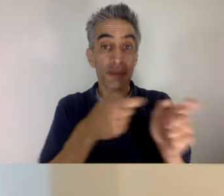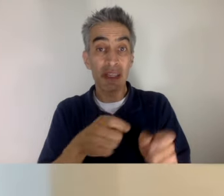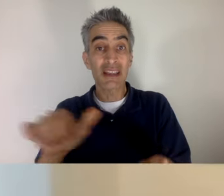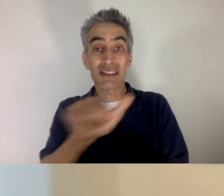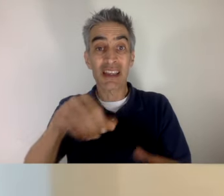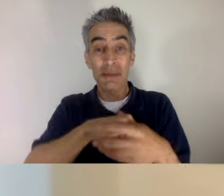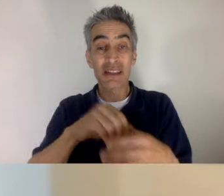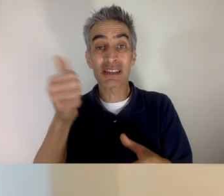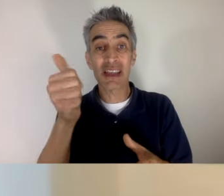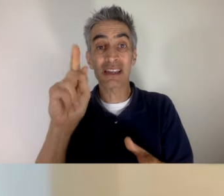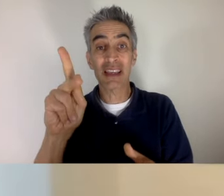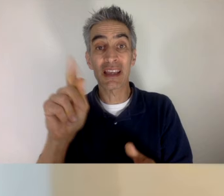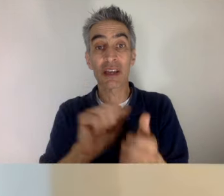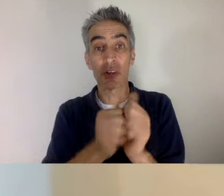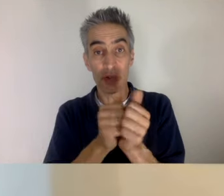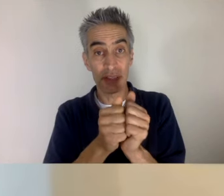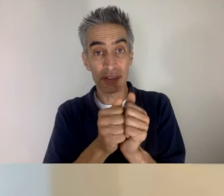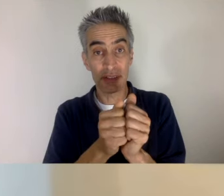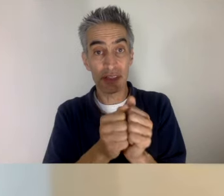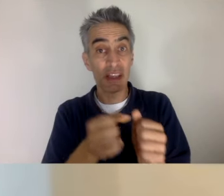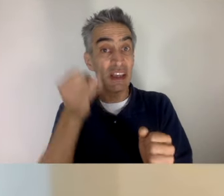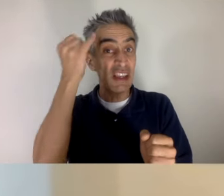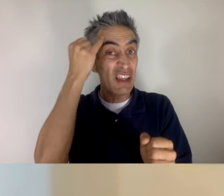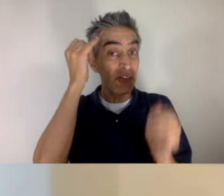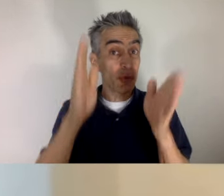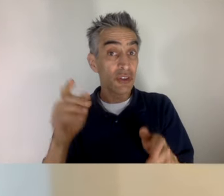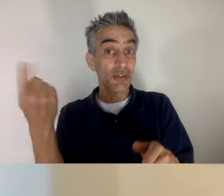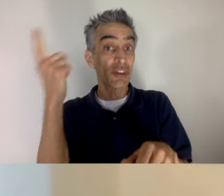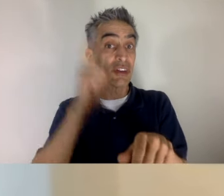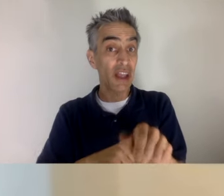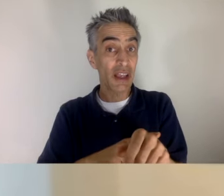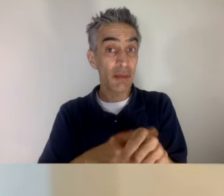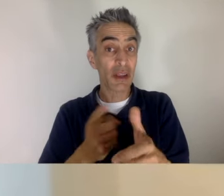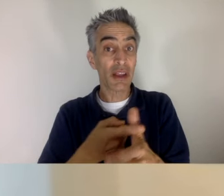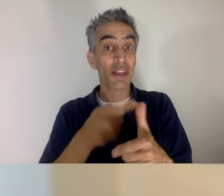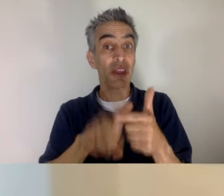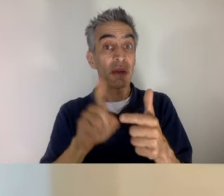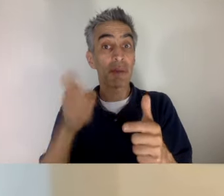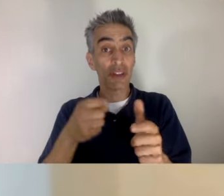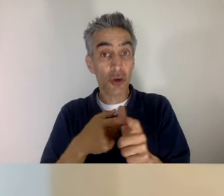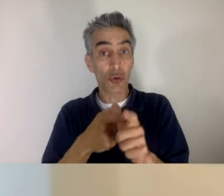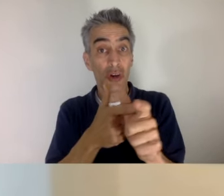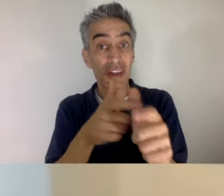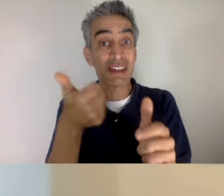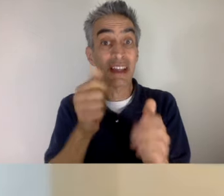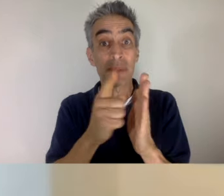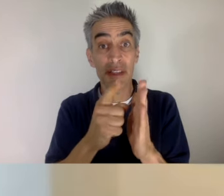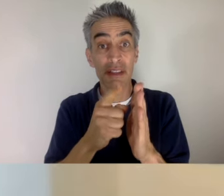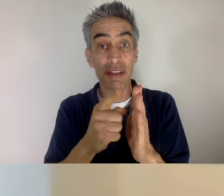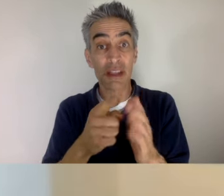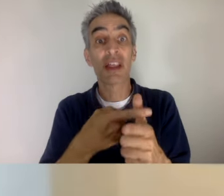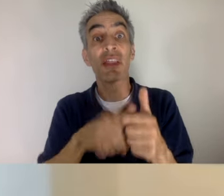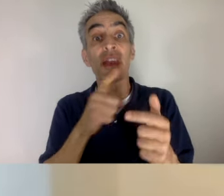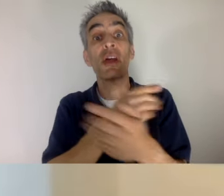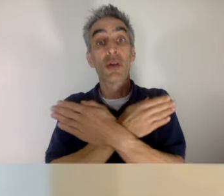happens? So threshold is at about your 10K pace. And when you start